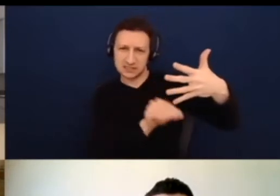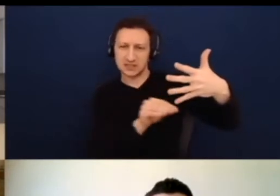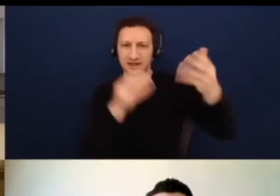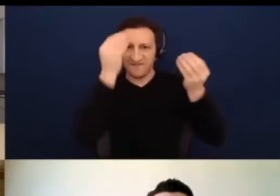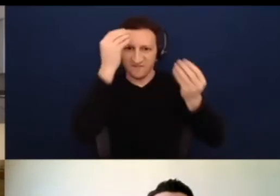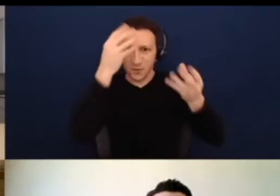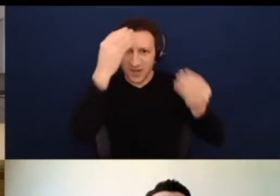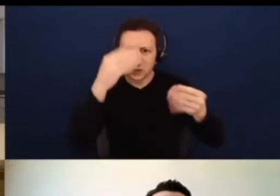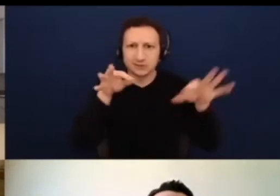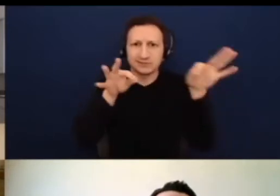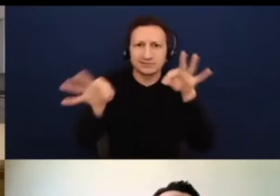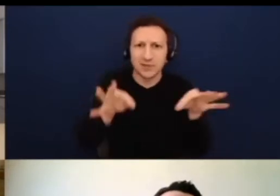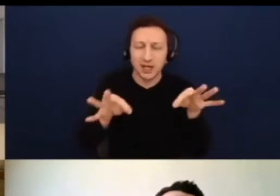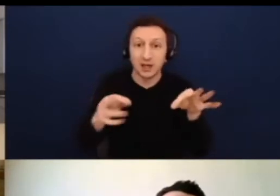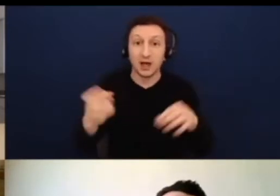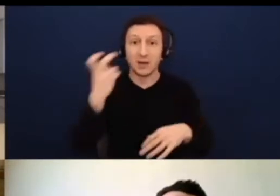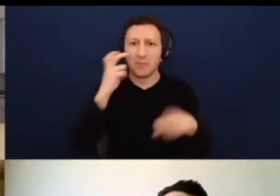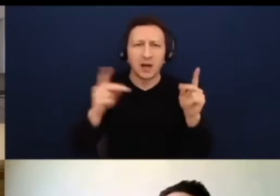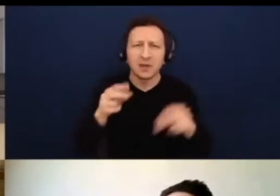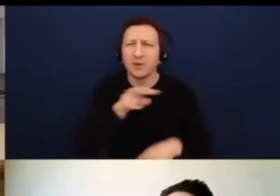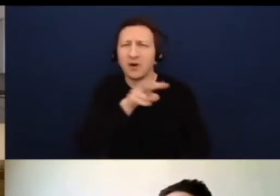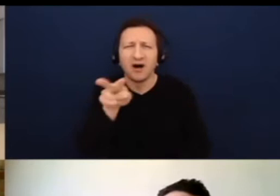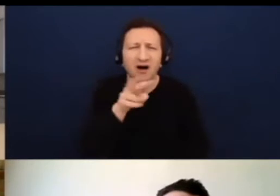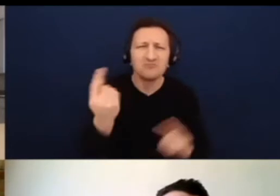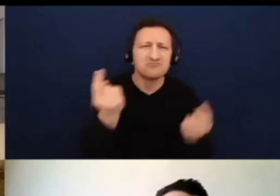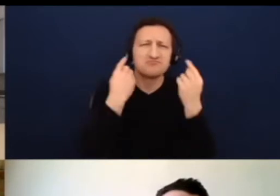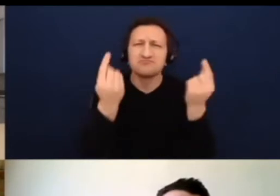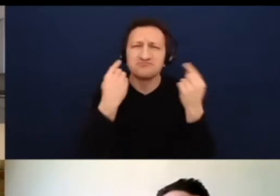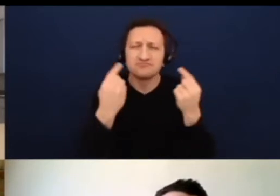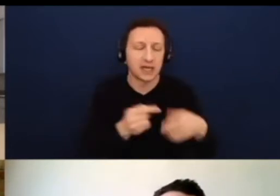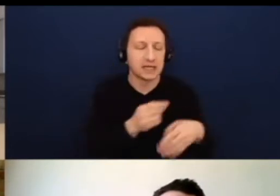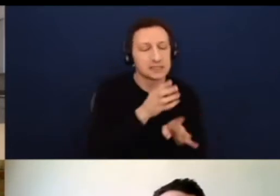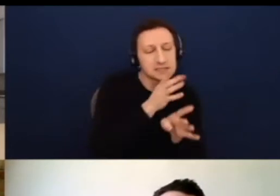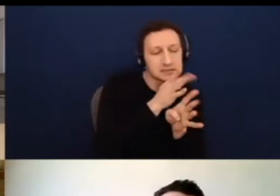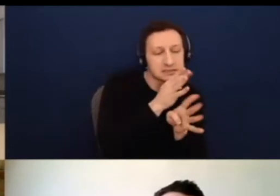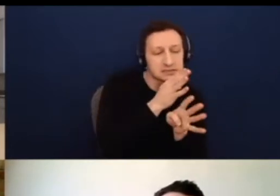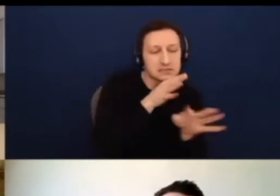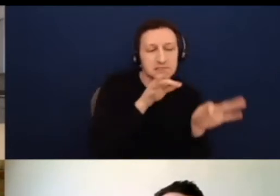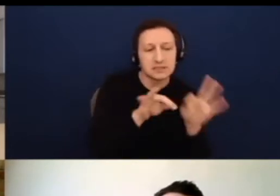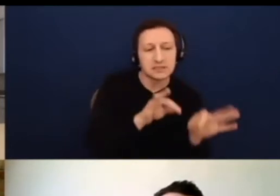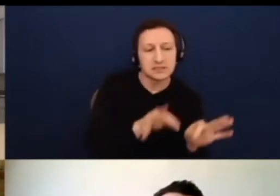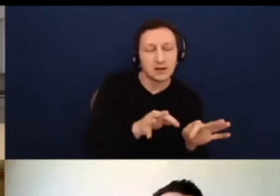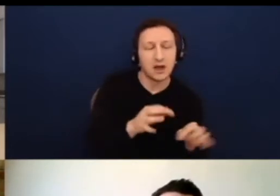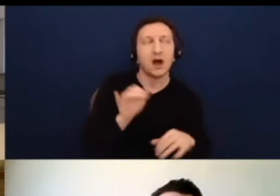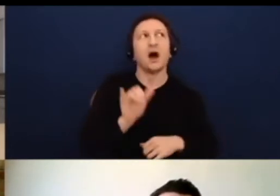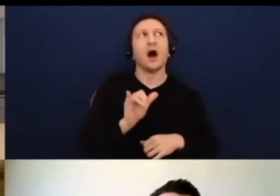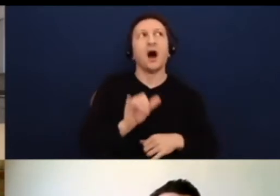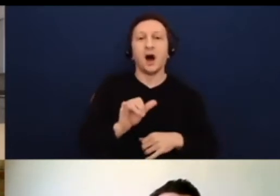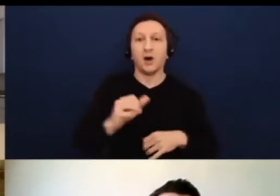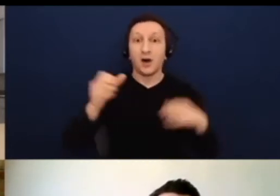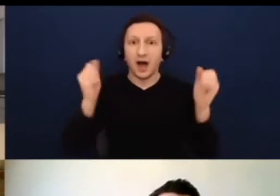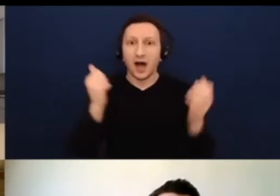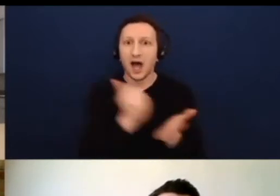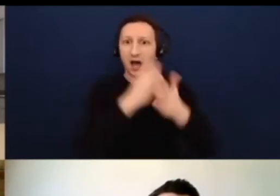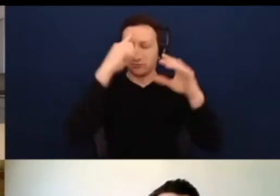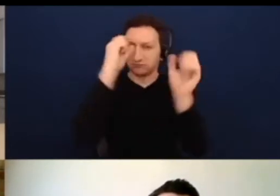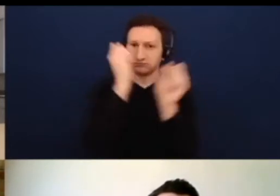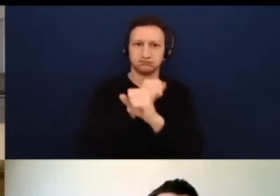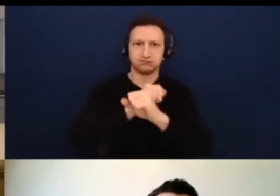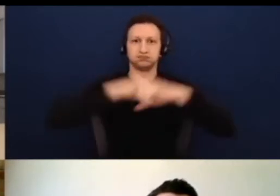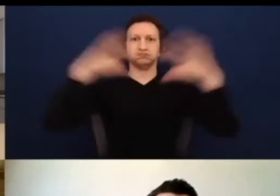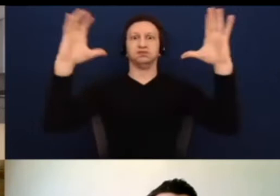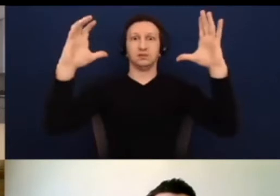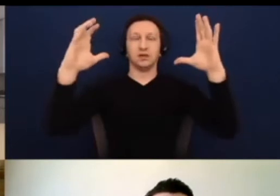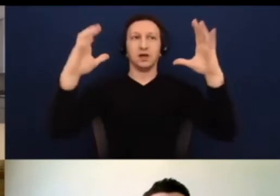lends itself to a fuller experience with someone who is in the audience who is has low vision or is blind or what have